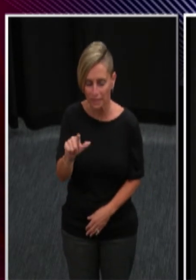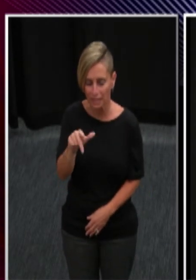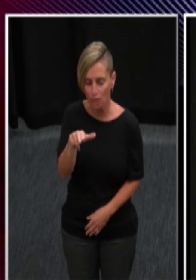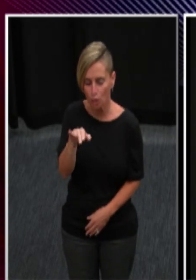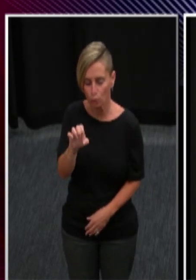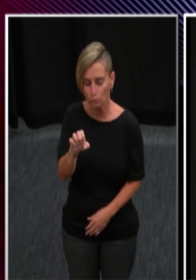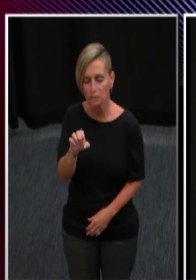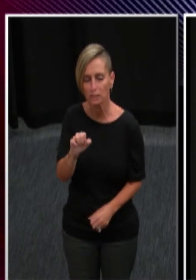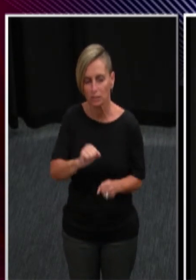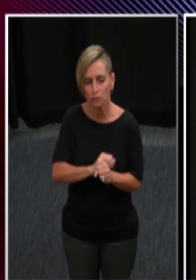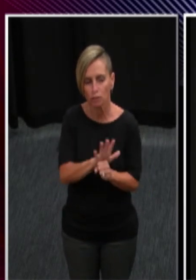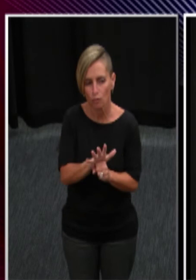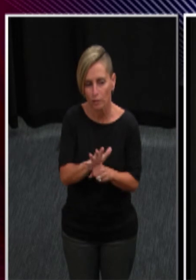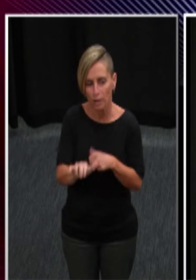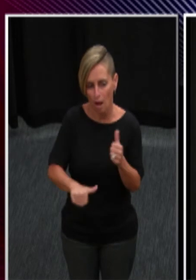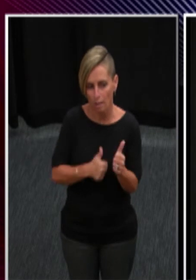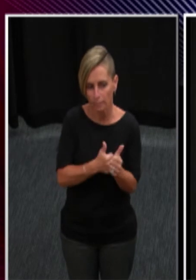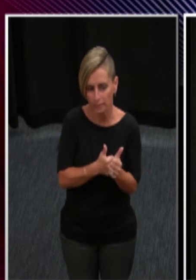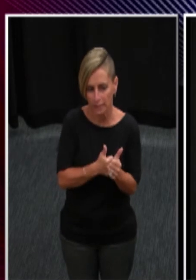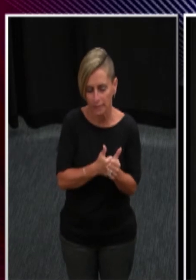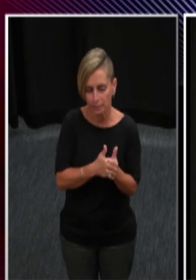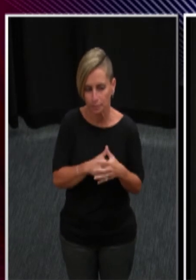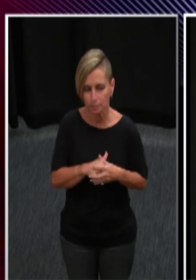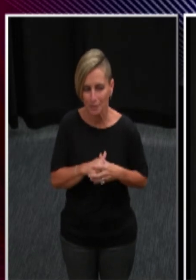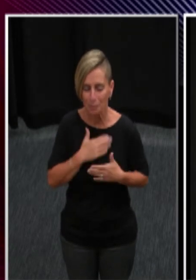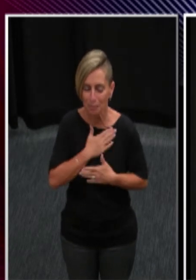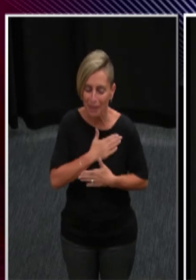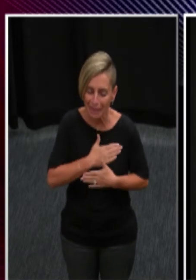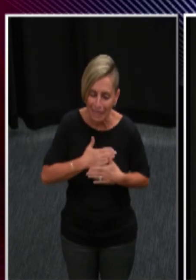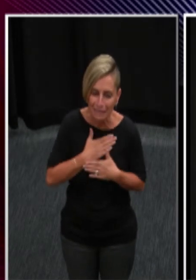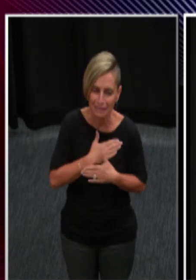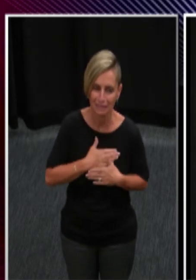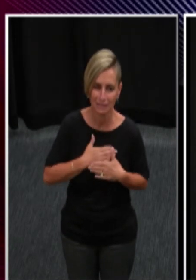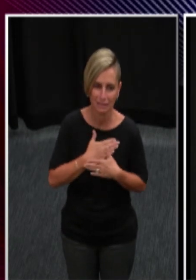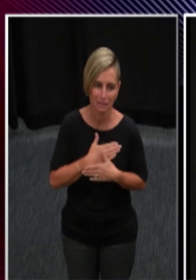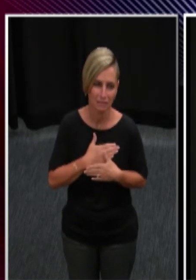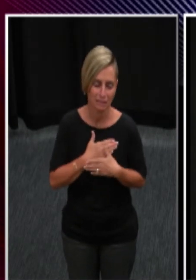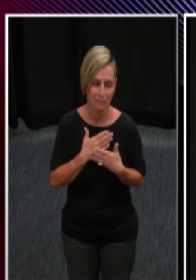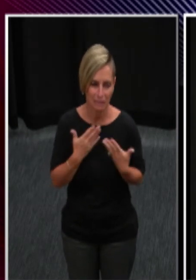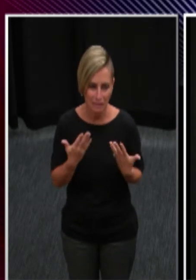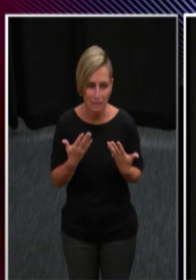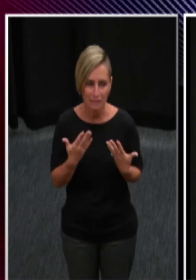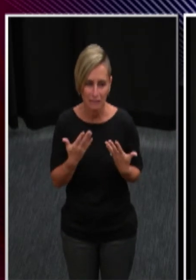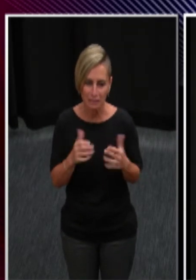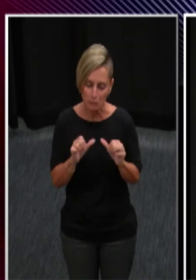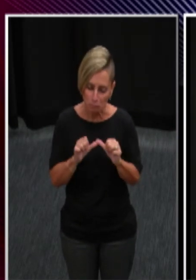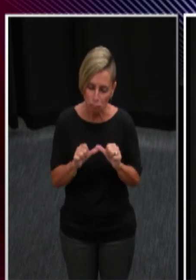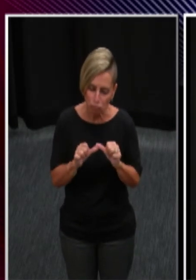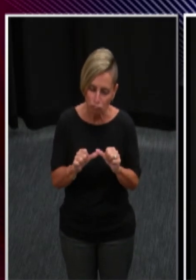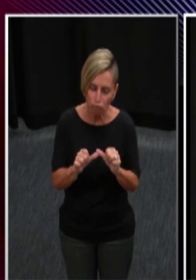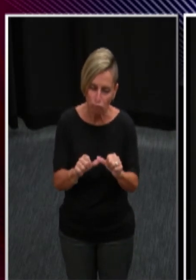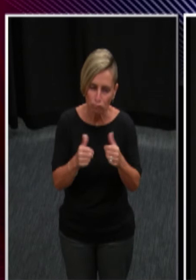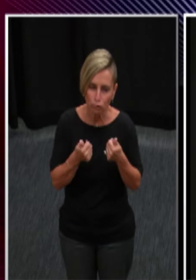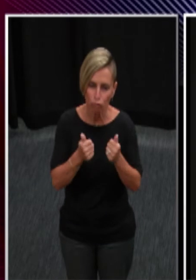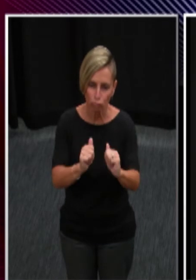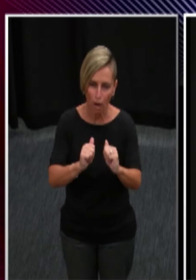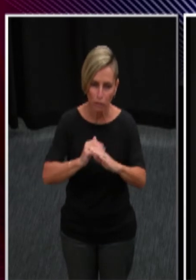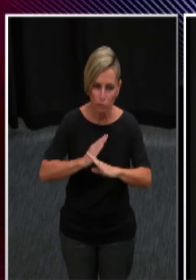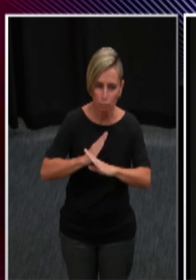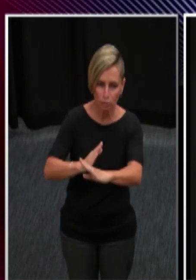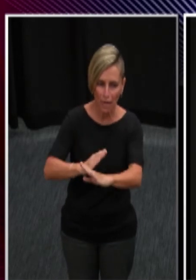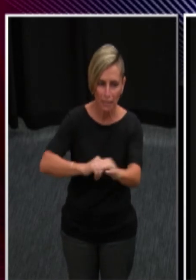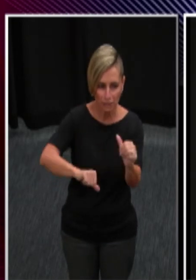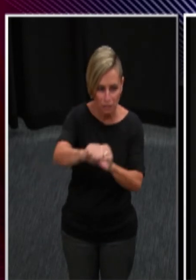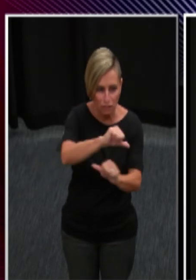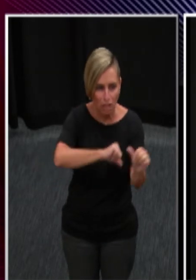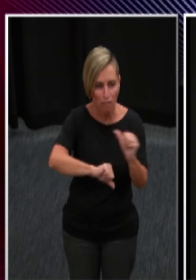COVID-19 update, and please, let's be vigilant in trying to protect each other